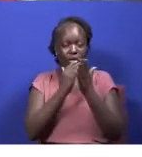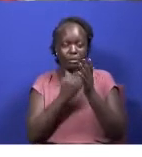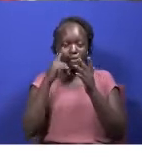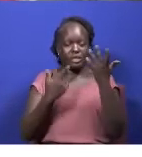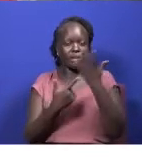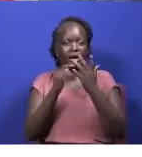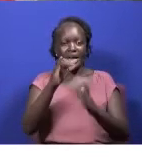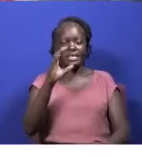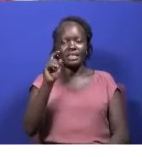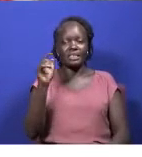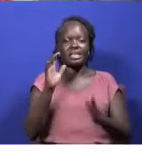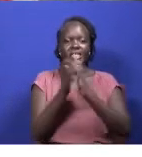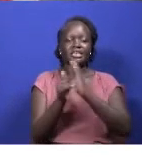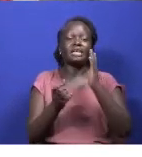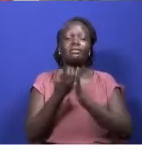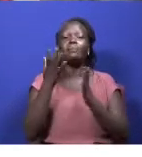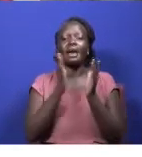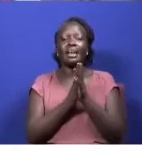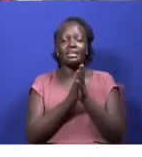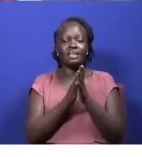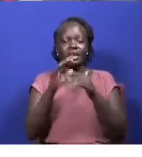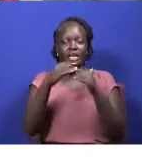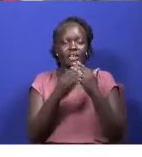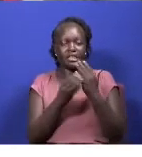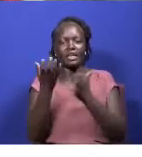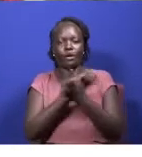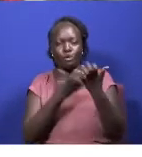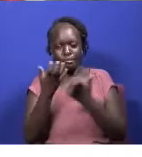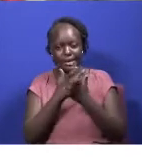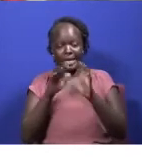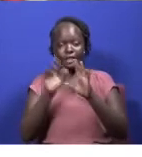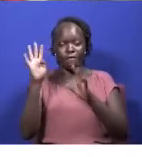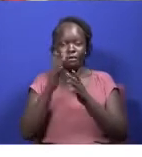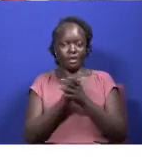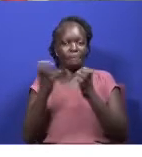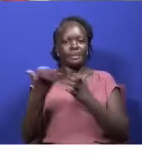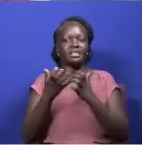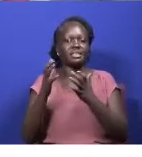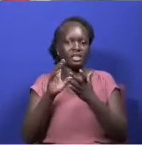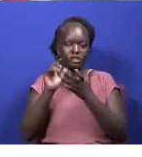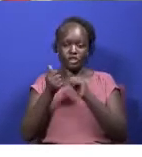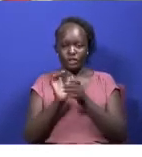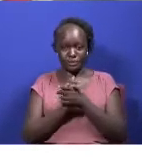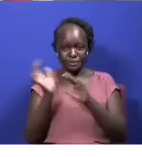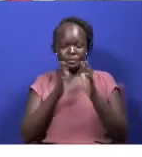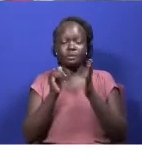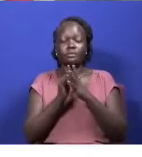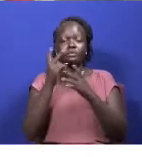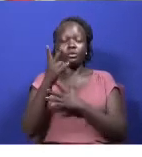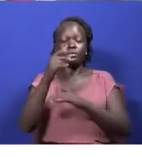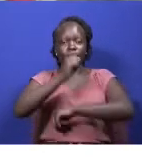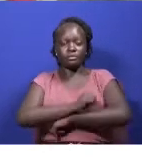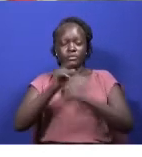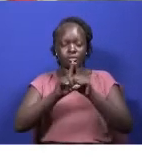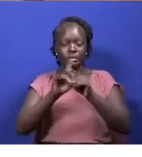ICT skills development, and creative economy in the fourth industrial revolution. The two institutions will